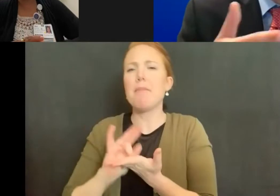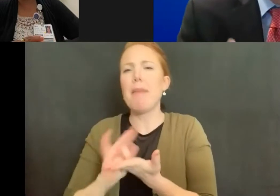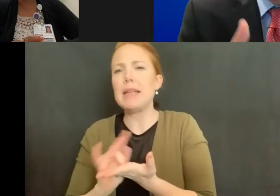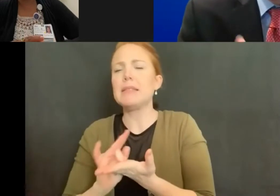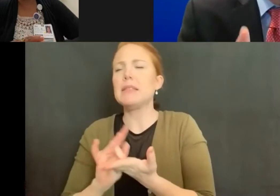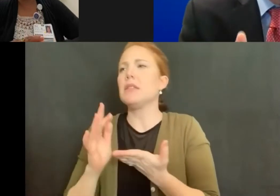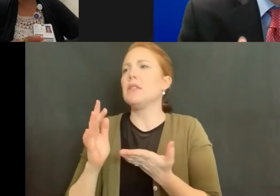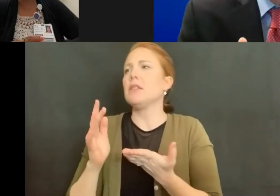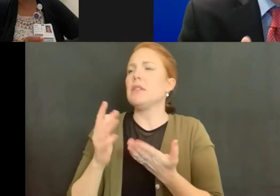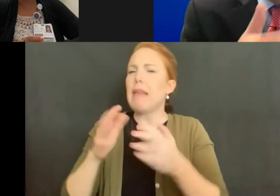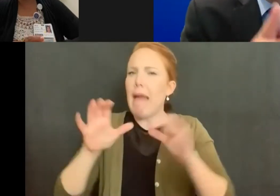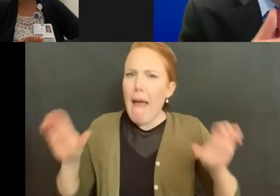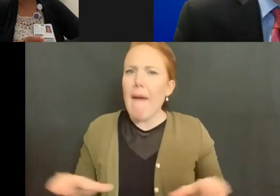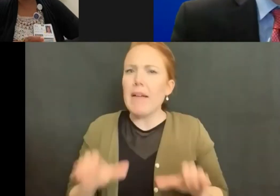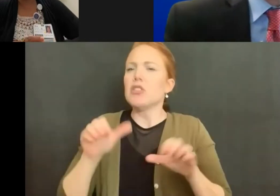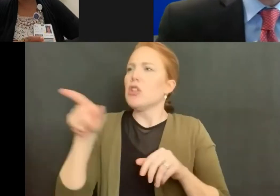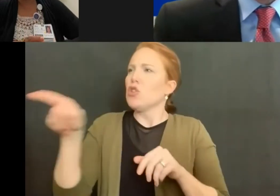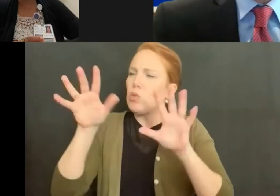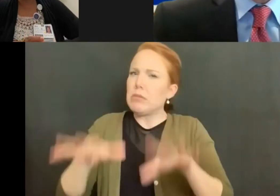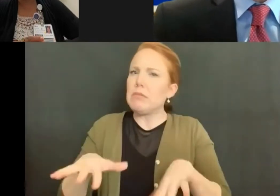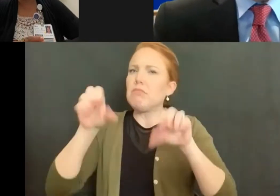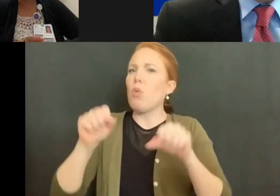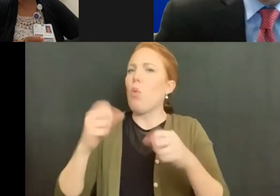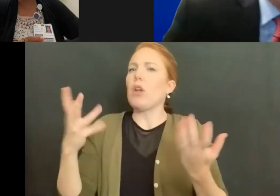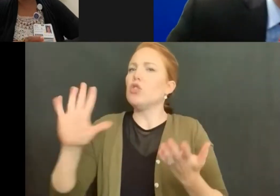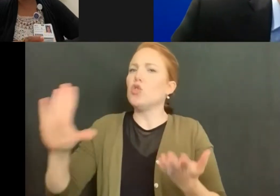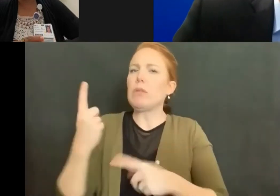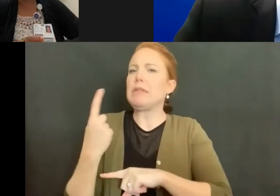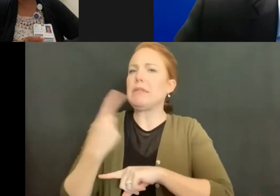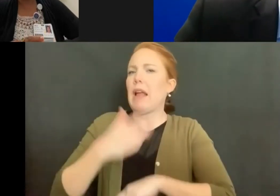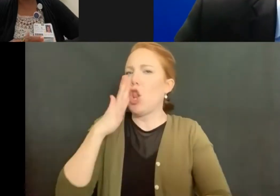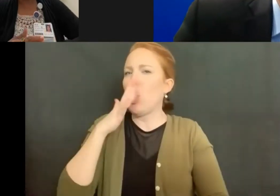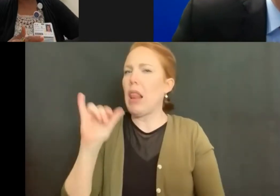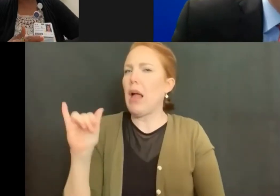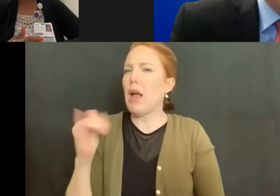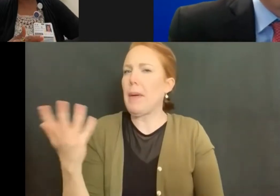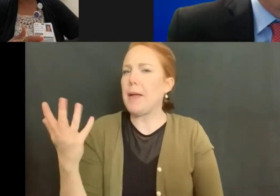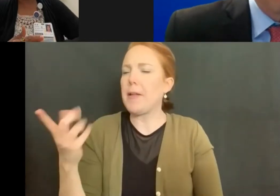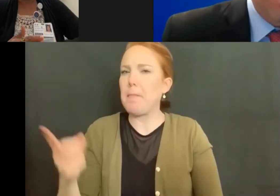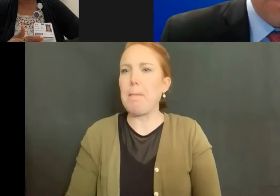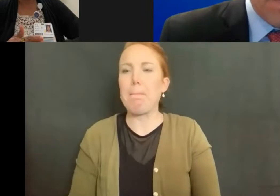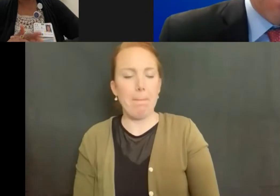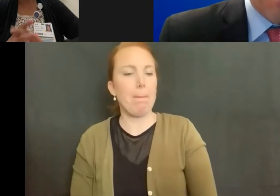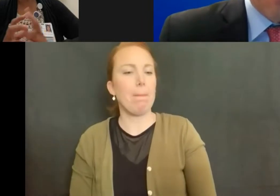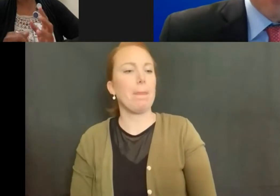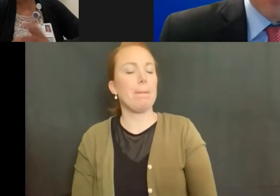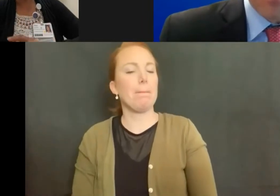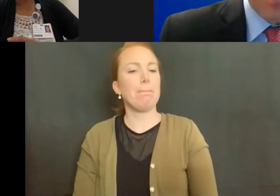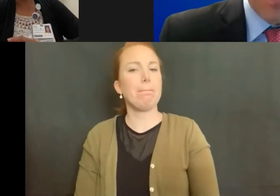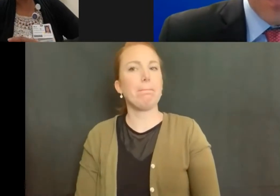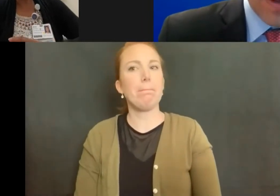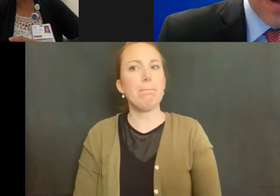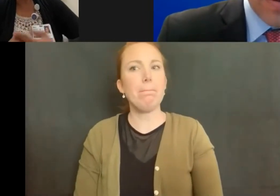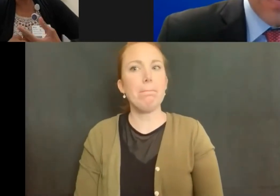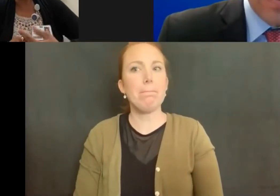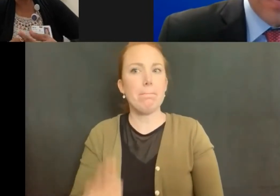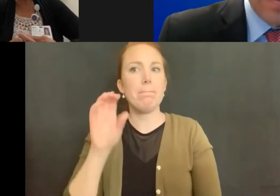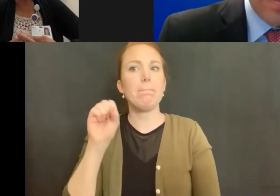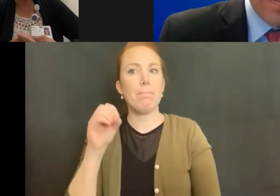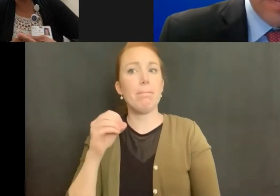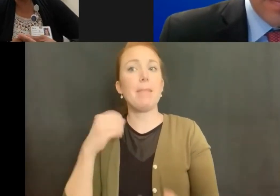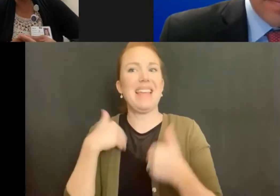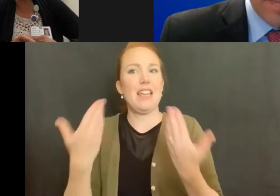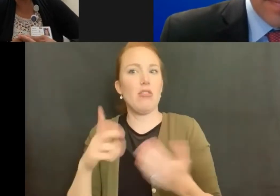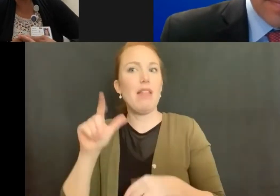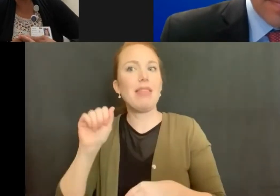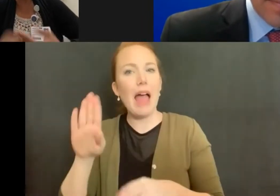the actions that you're taking? What does your day look like? So when it's come to the lab, most of the people